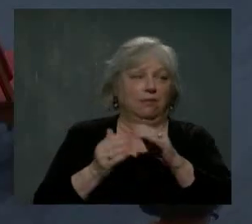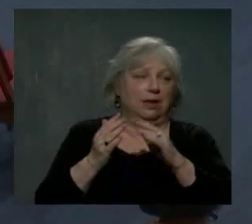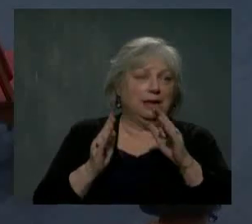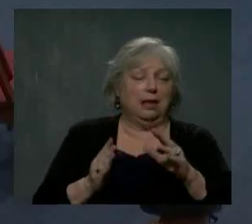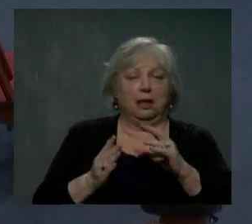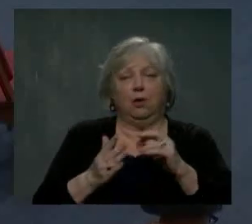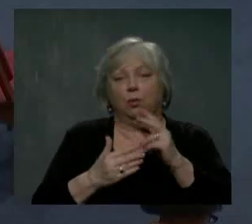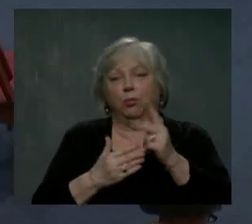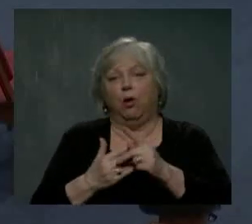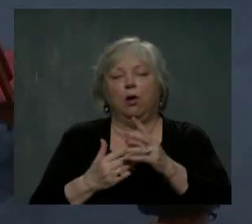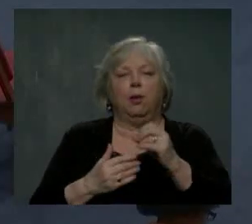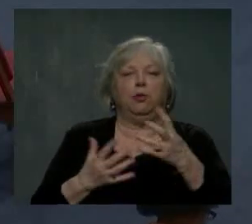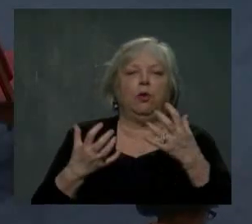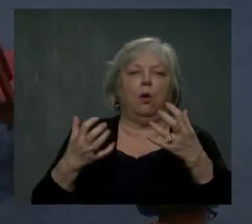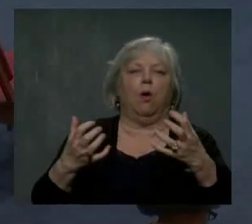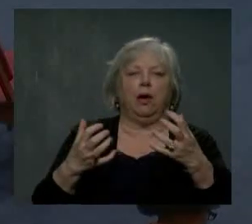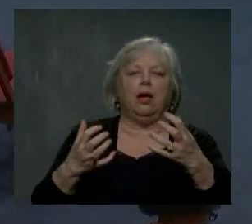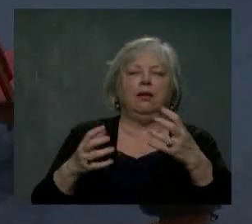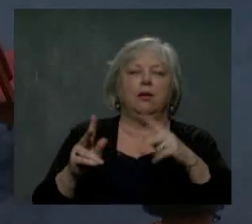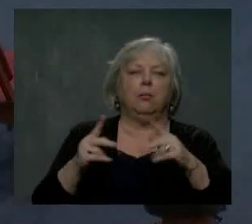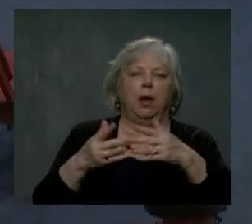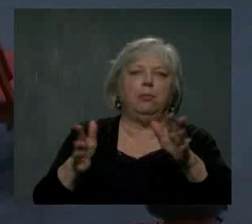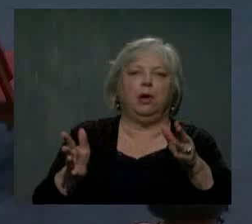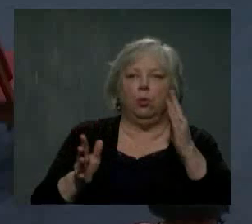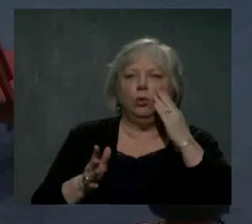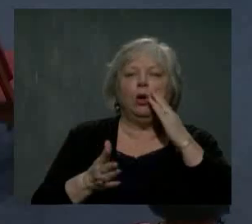public will hear that we did try to do something.